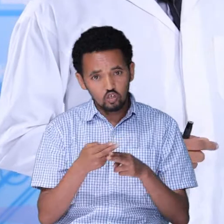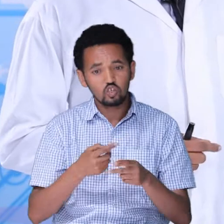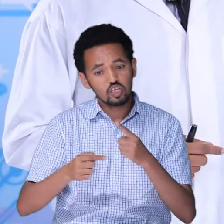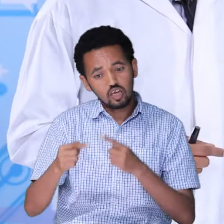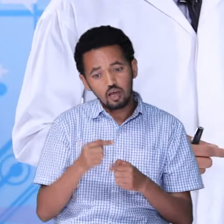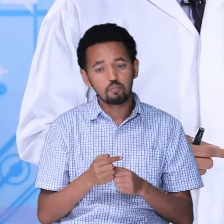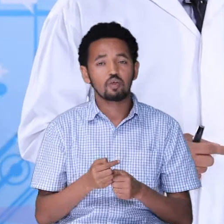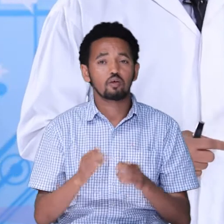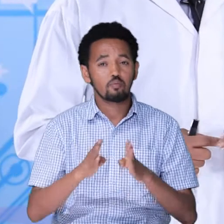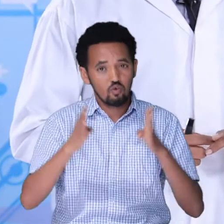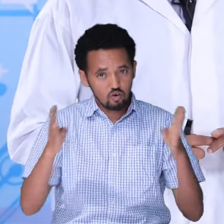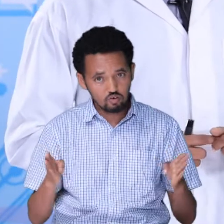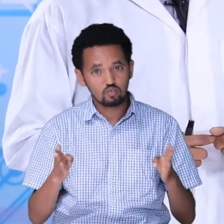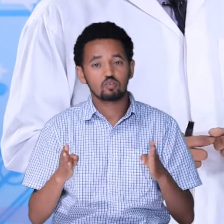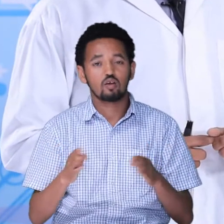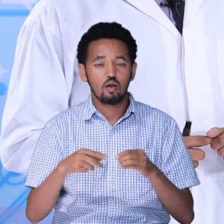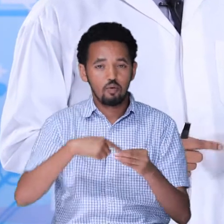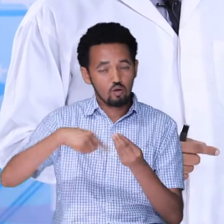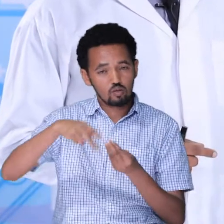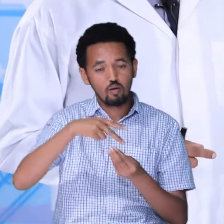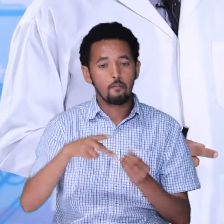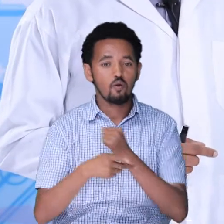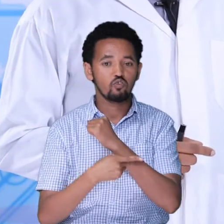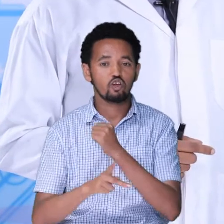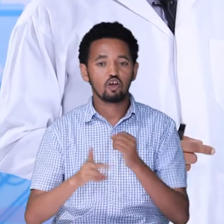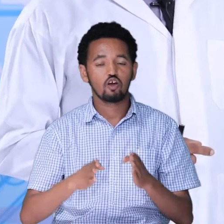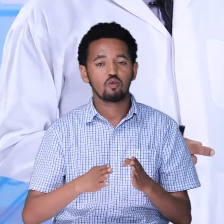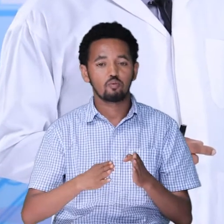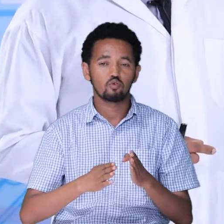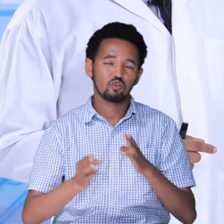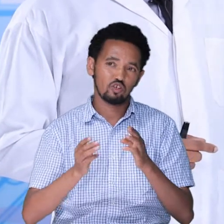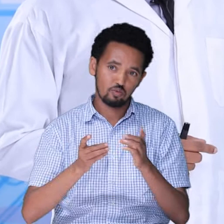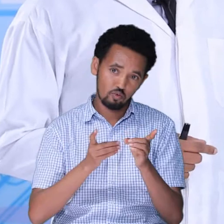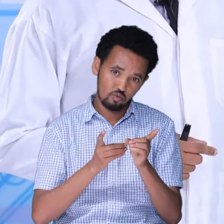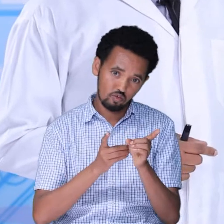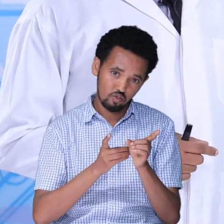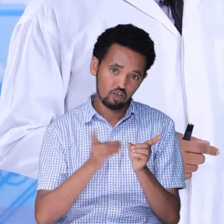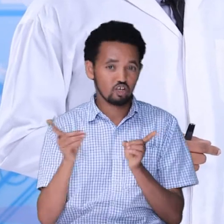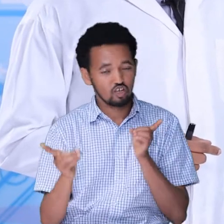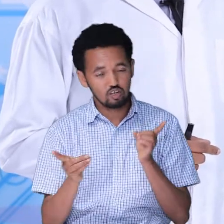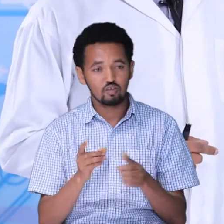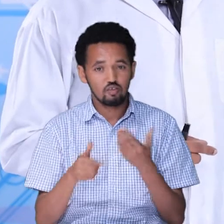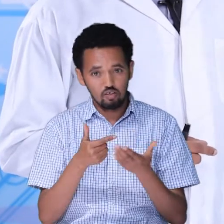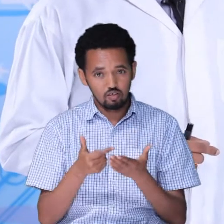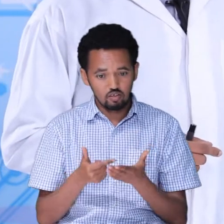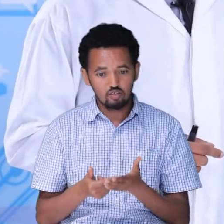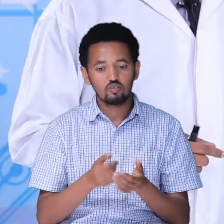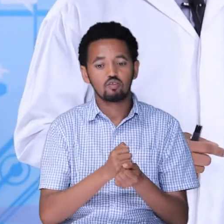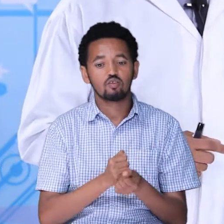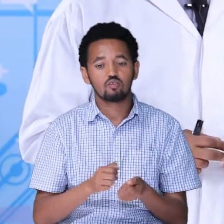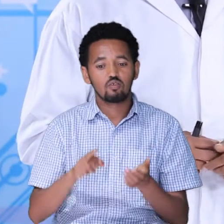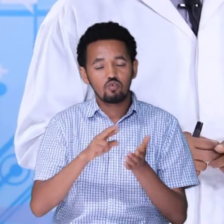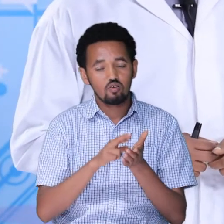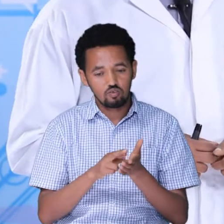shortcomings brought about political opposition, coup d'etat, and revolution,